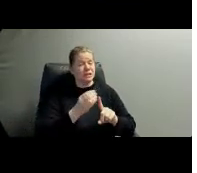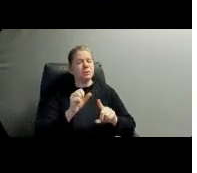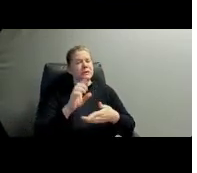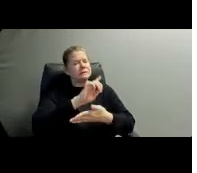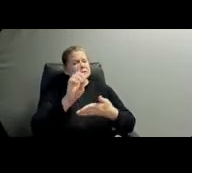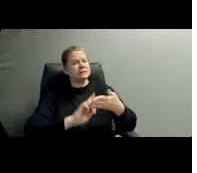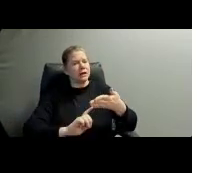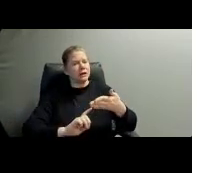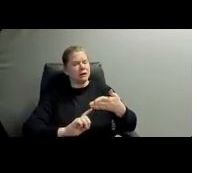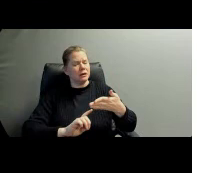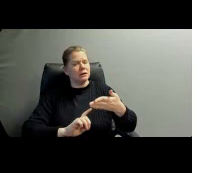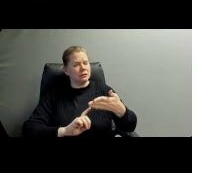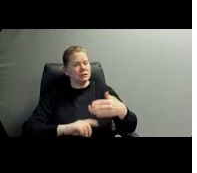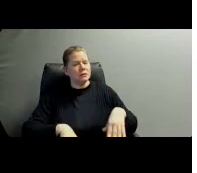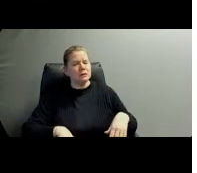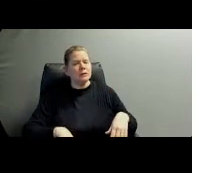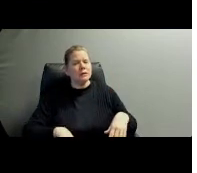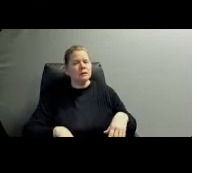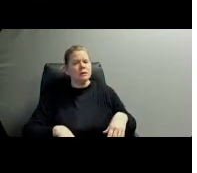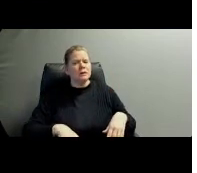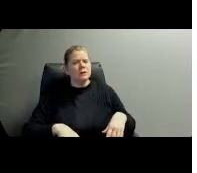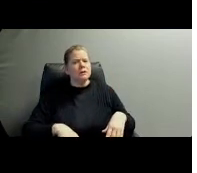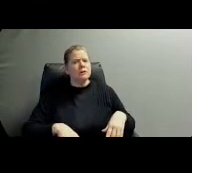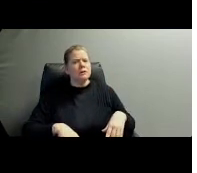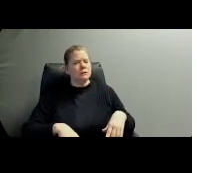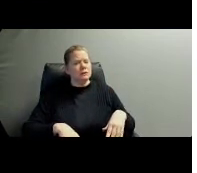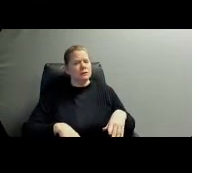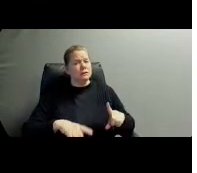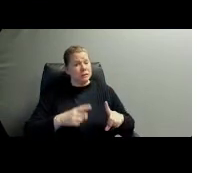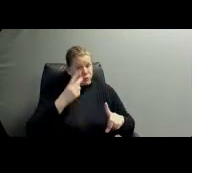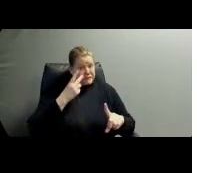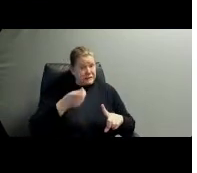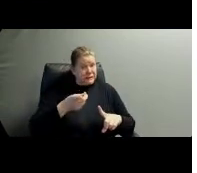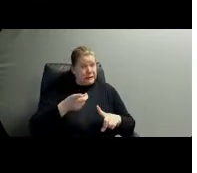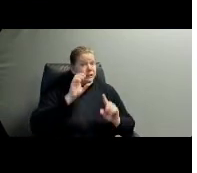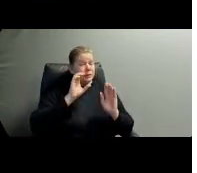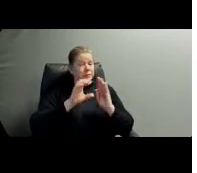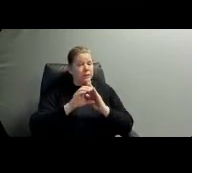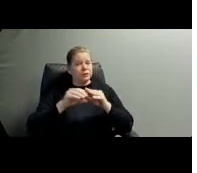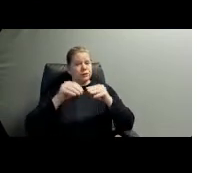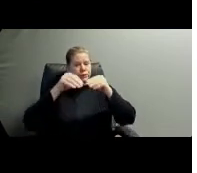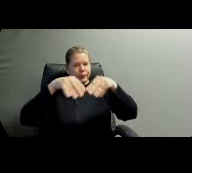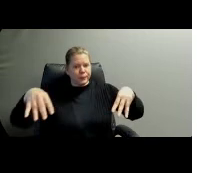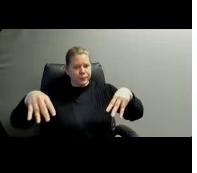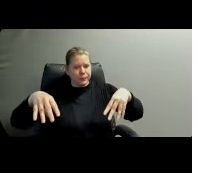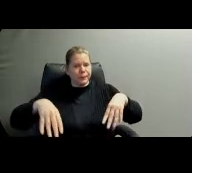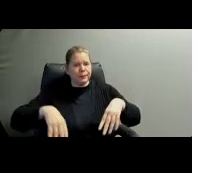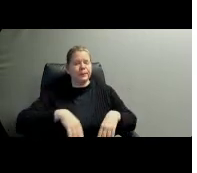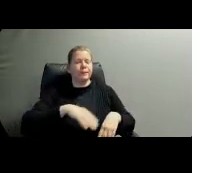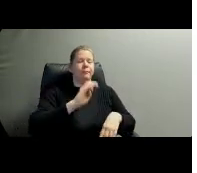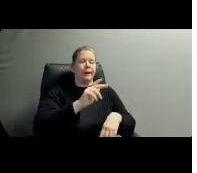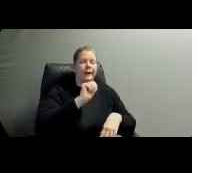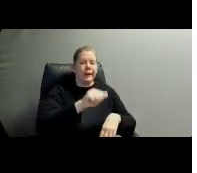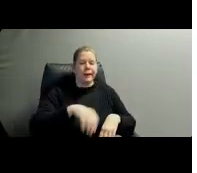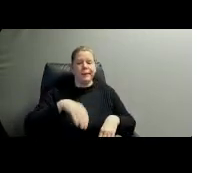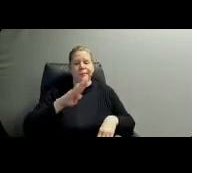design a federated learning framework where, as you see in the picture, like you have Bank A, Bank B, Bank C, and Bank D, and you can have